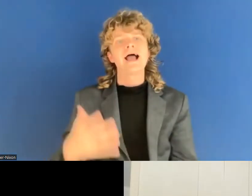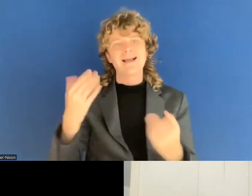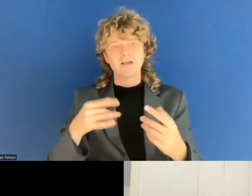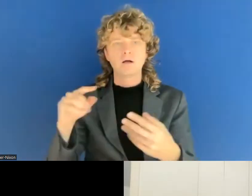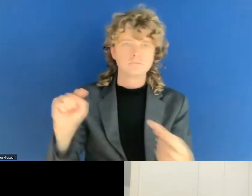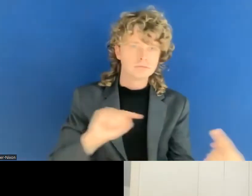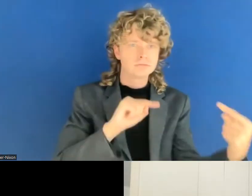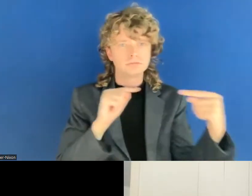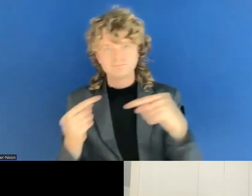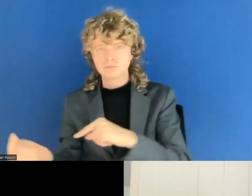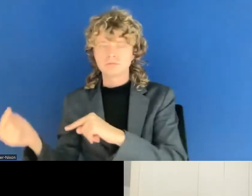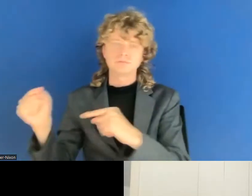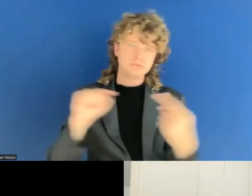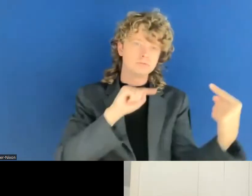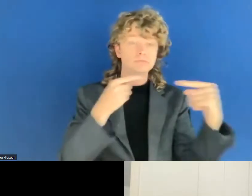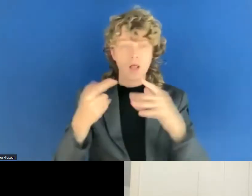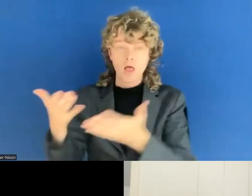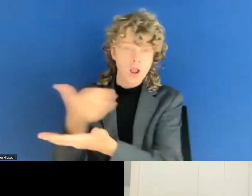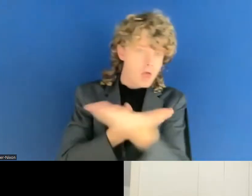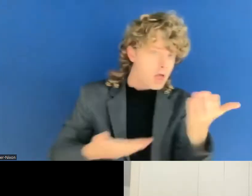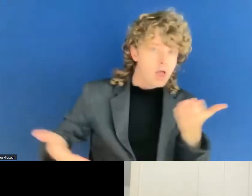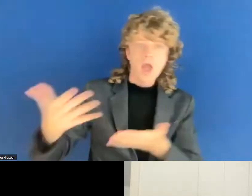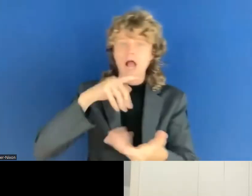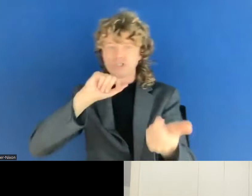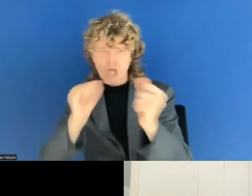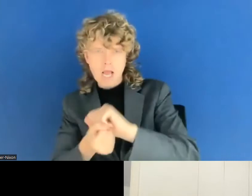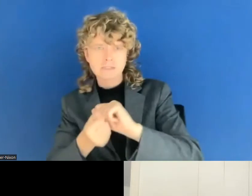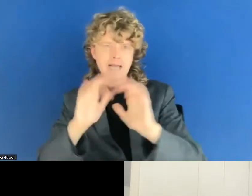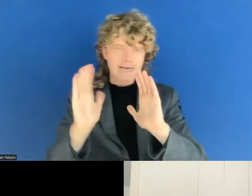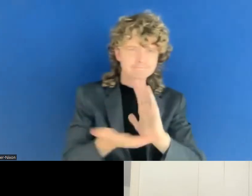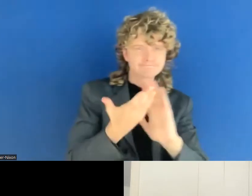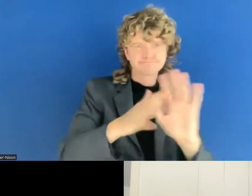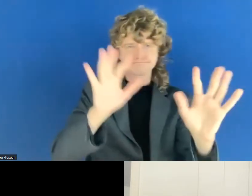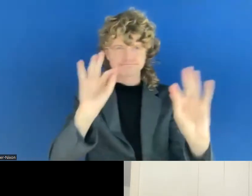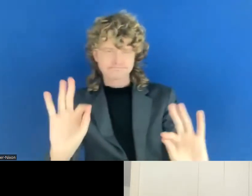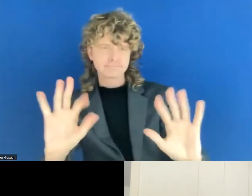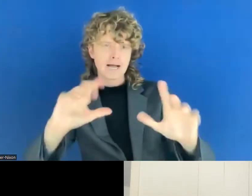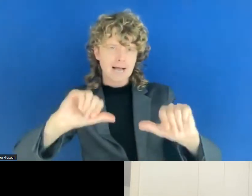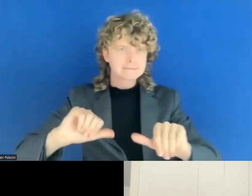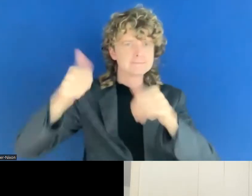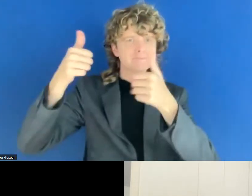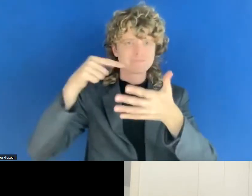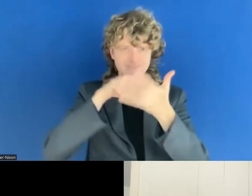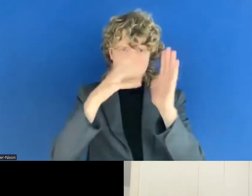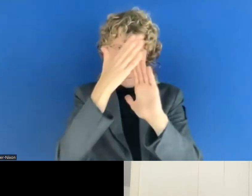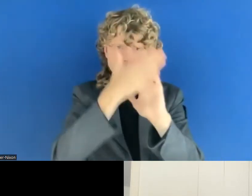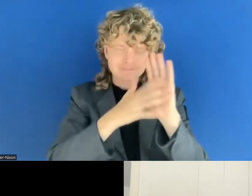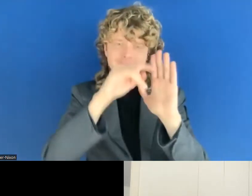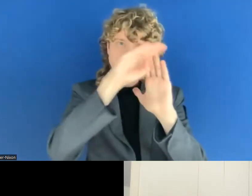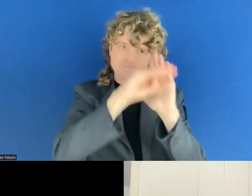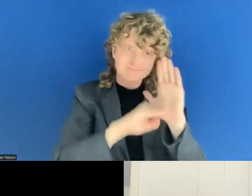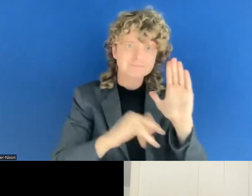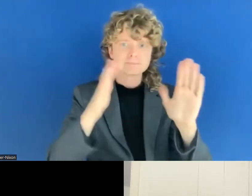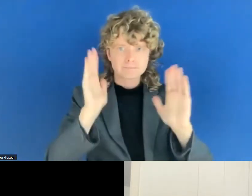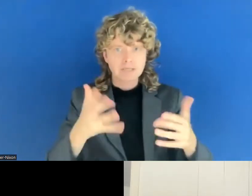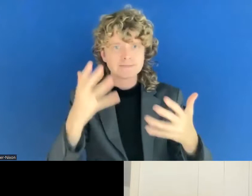changing, updating those requirements related to real-time text. At the time in 2014, there were even some